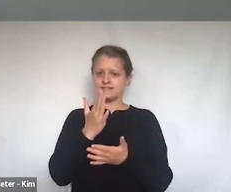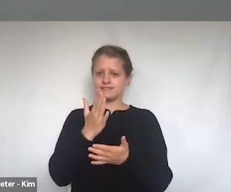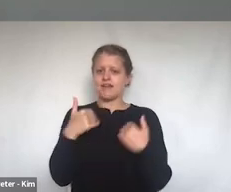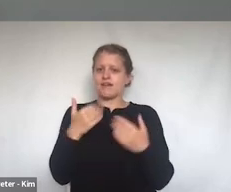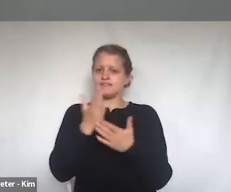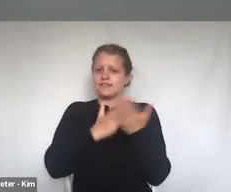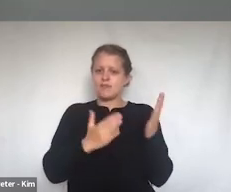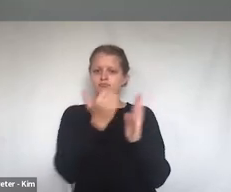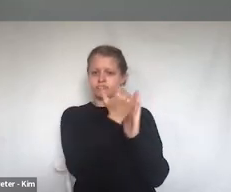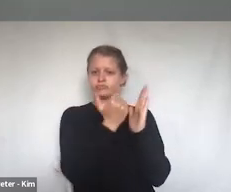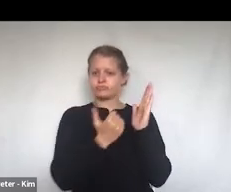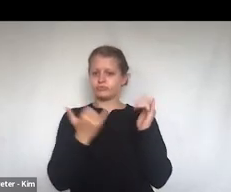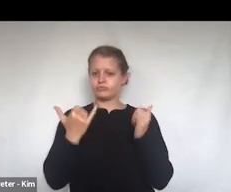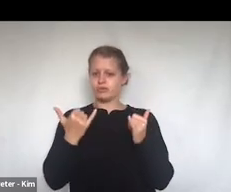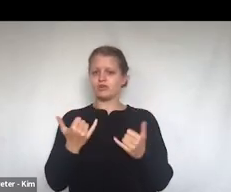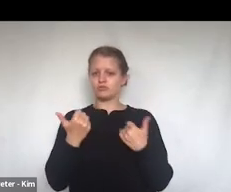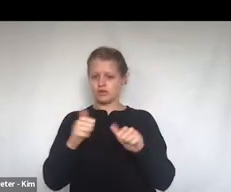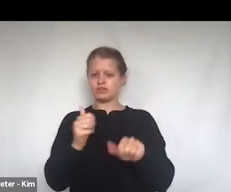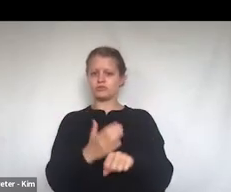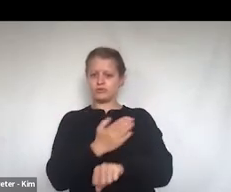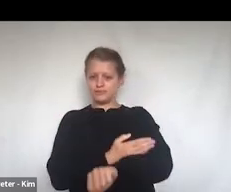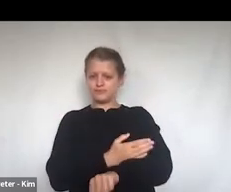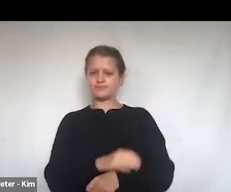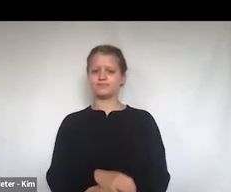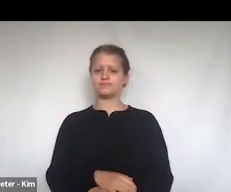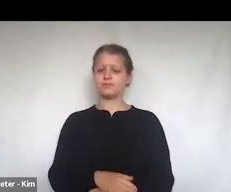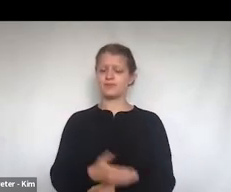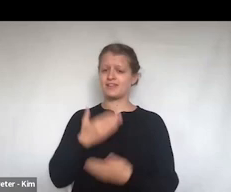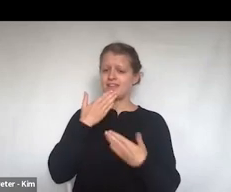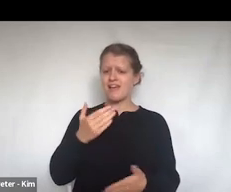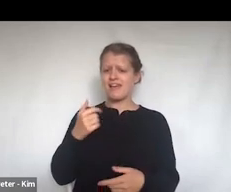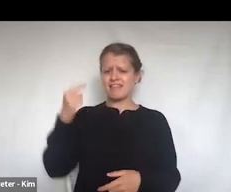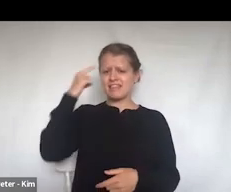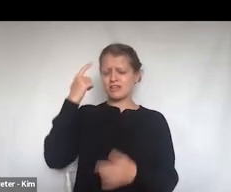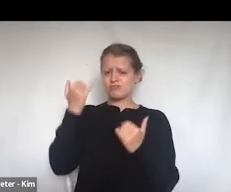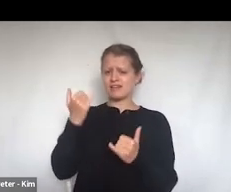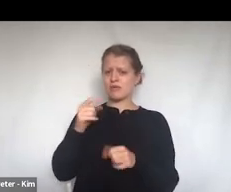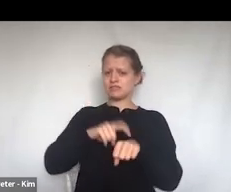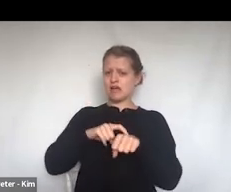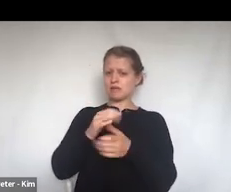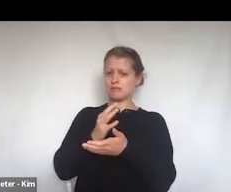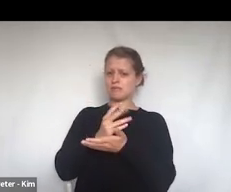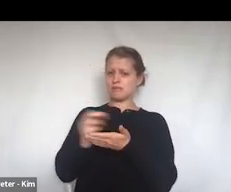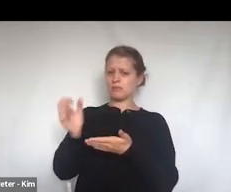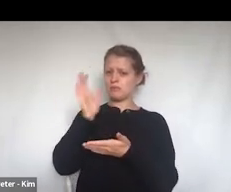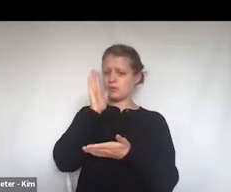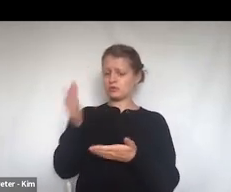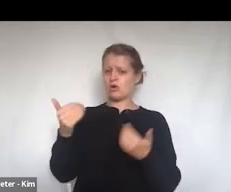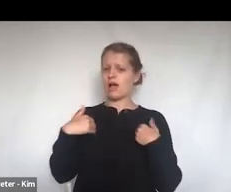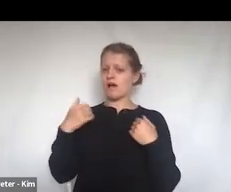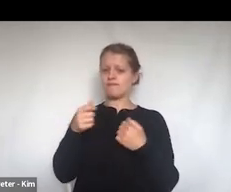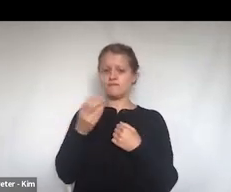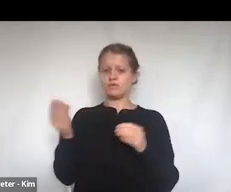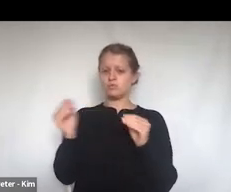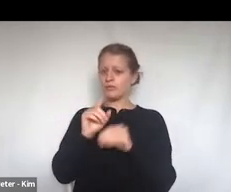from the city. Mm-hmm. Okay, thanks. I think we have time for maybe just a couple more questions. So I had one more. It's similar to